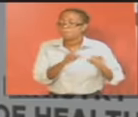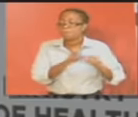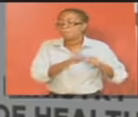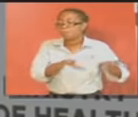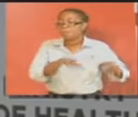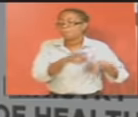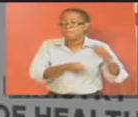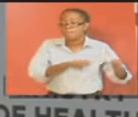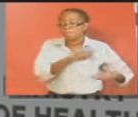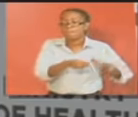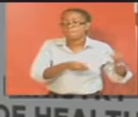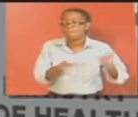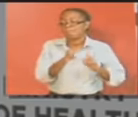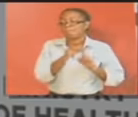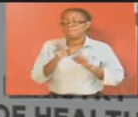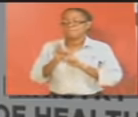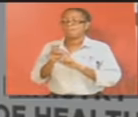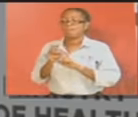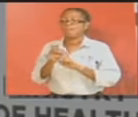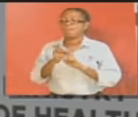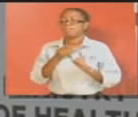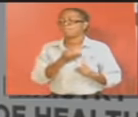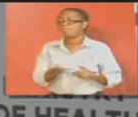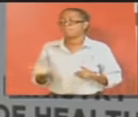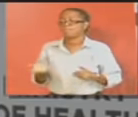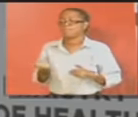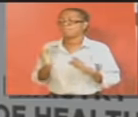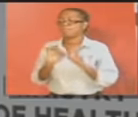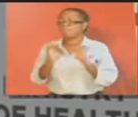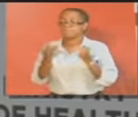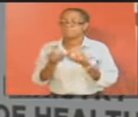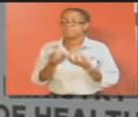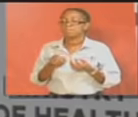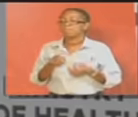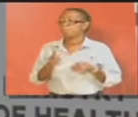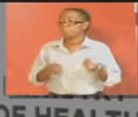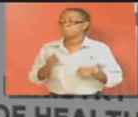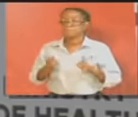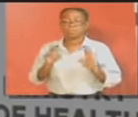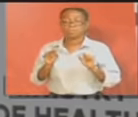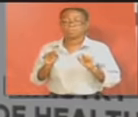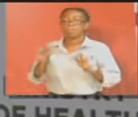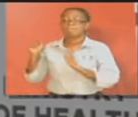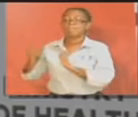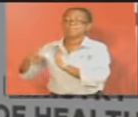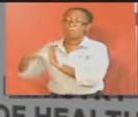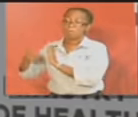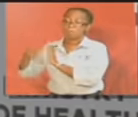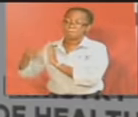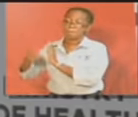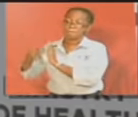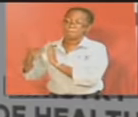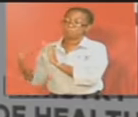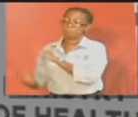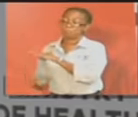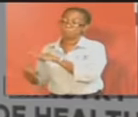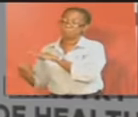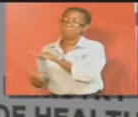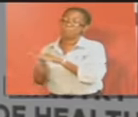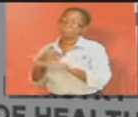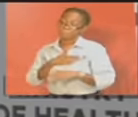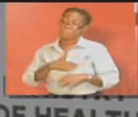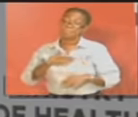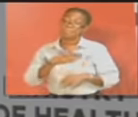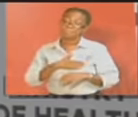viruses are clearly in circulation, you don't share whatever you have with those with whom you come into contact. And again, because of the risk of